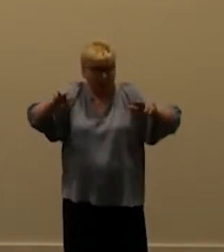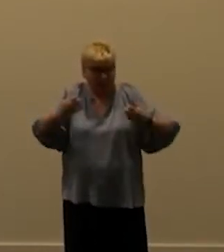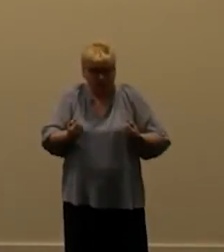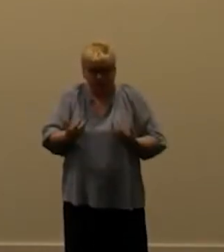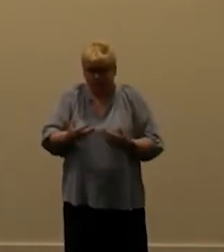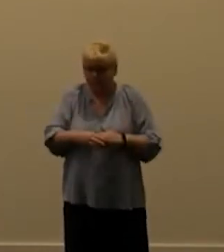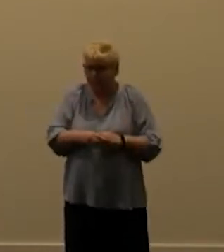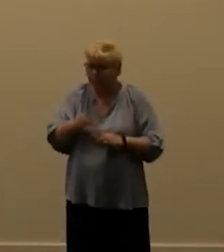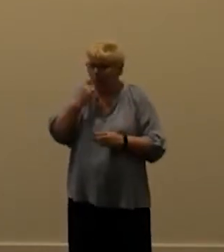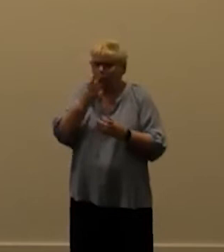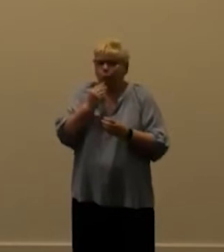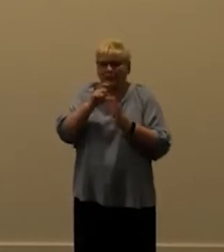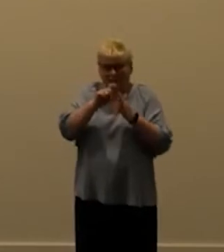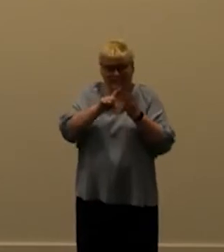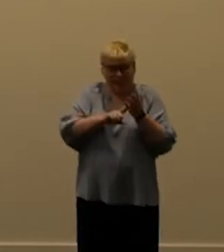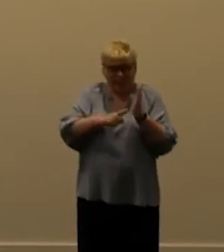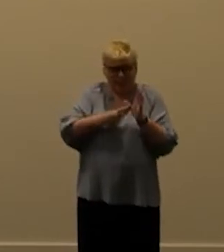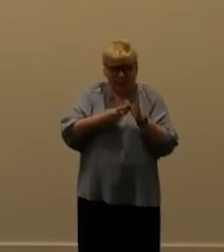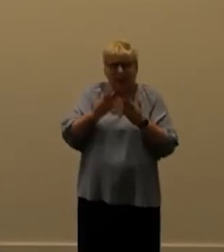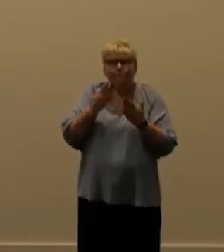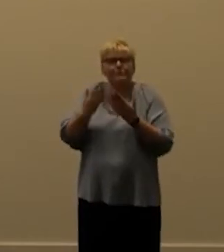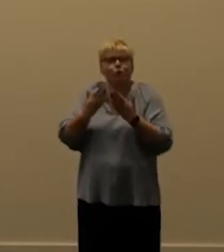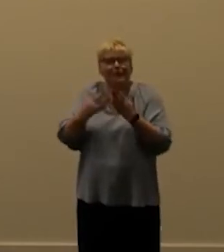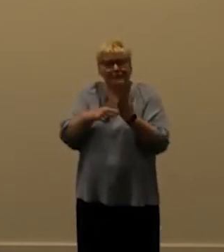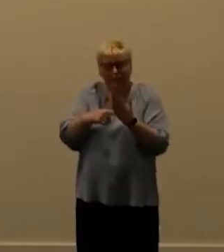here is that we can do deltas between tenants. And again,